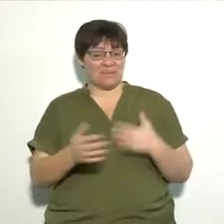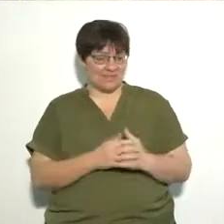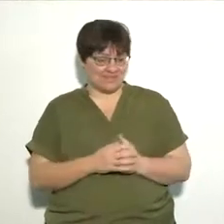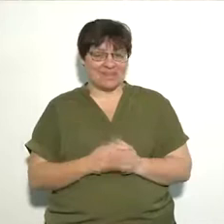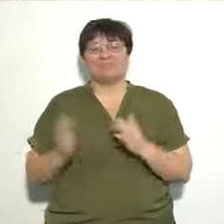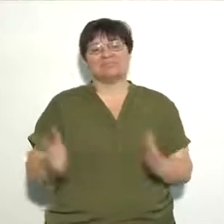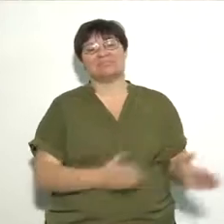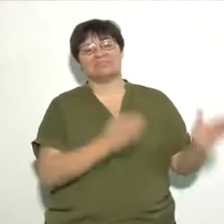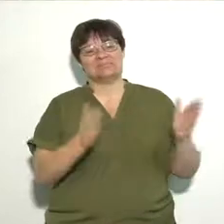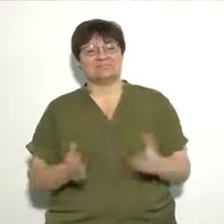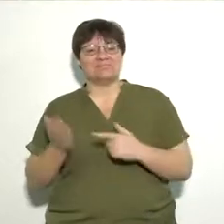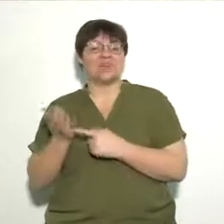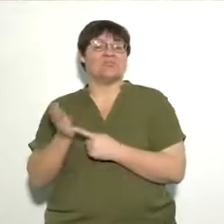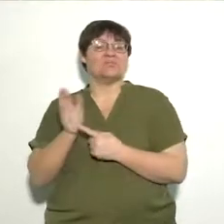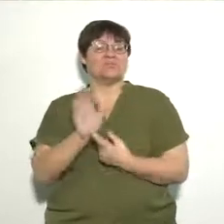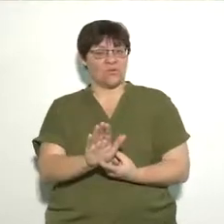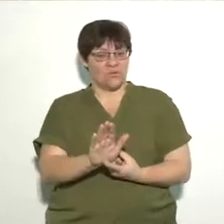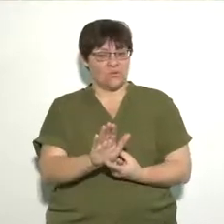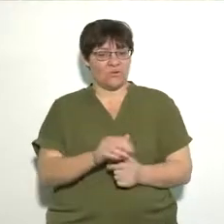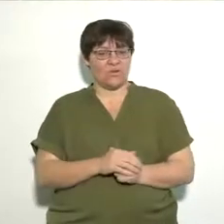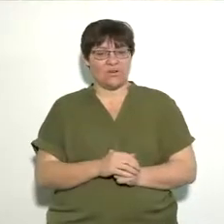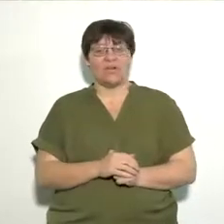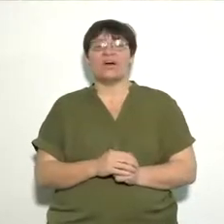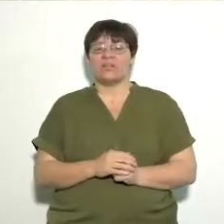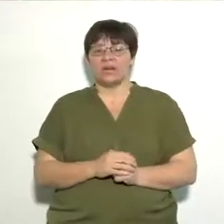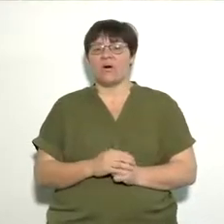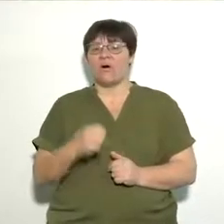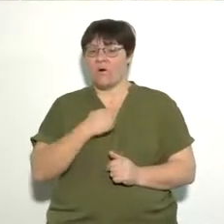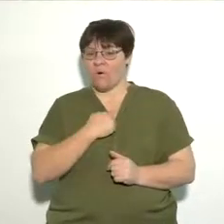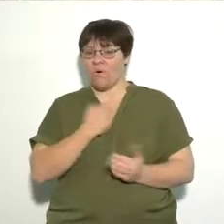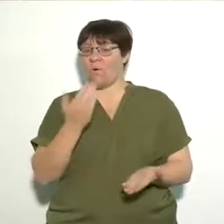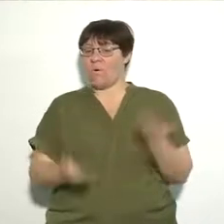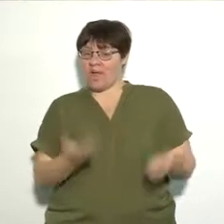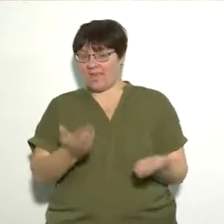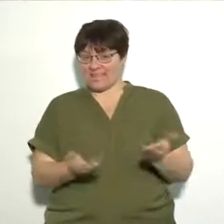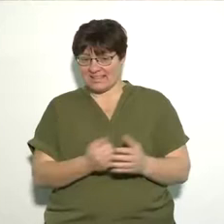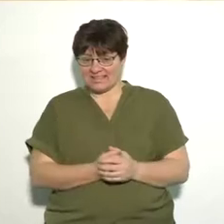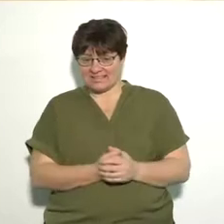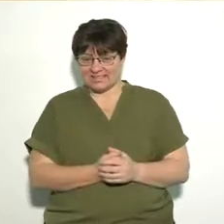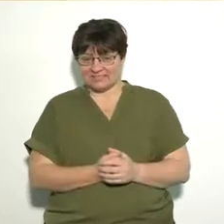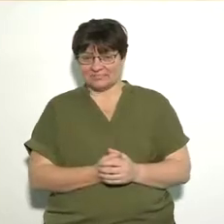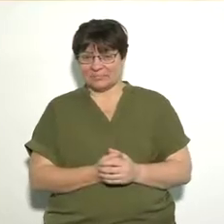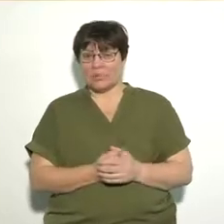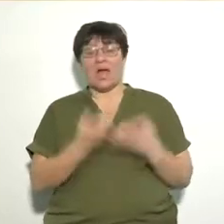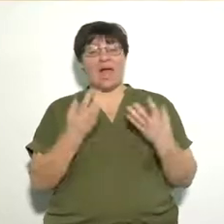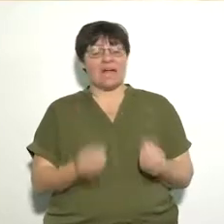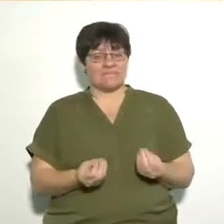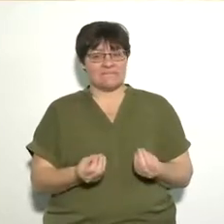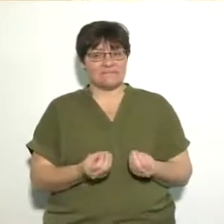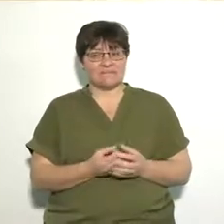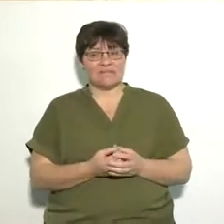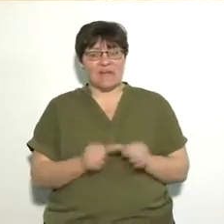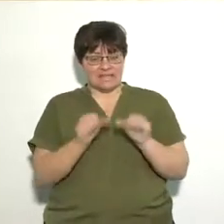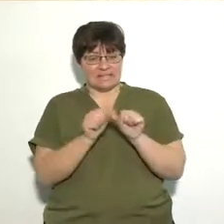Anyway, I'm going to move on to show you what you need to make your own weighing scale. You need to